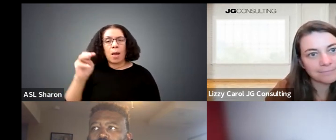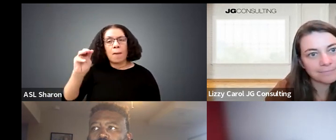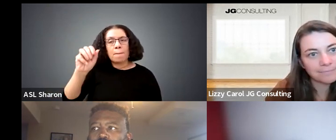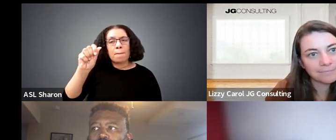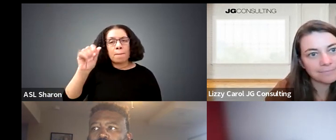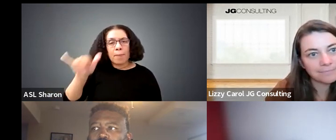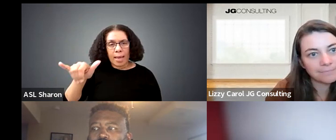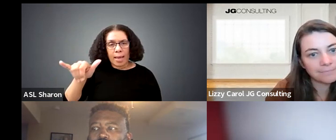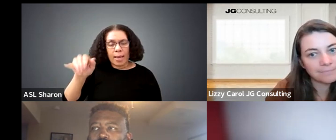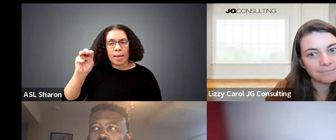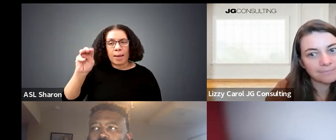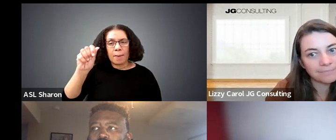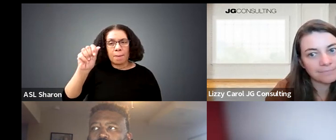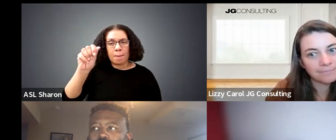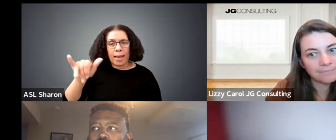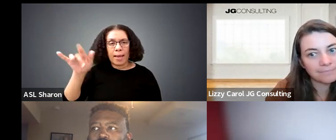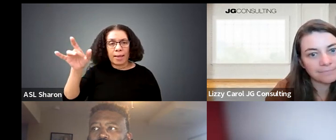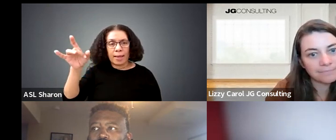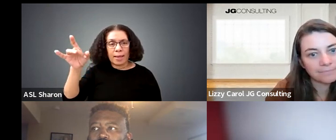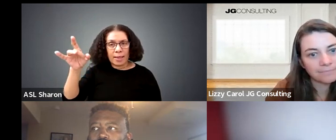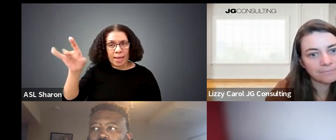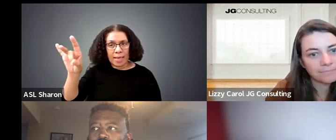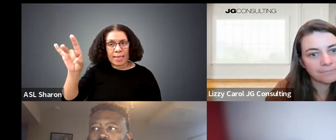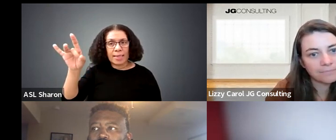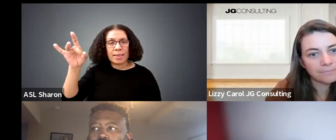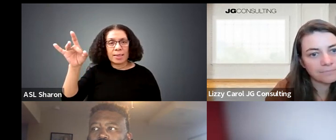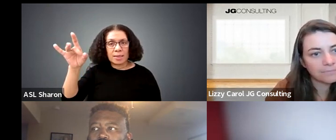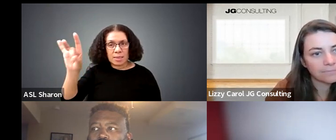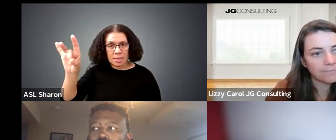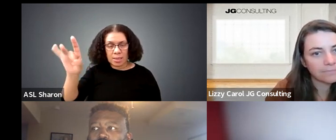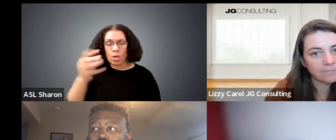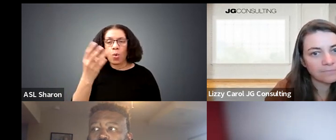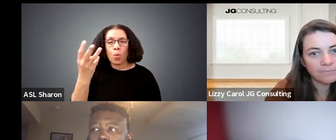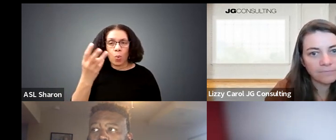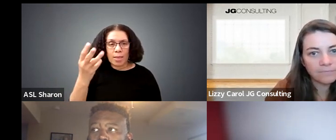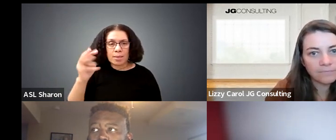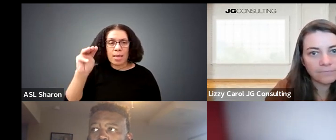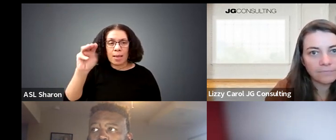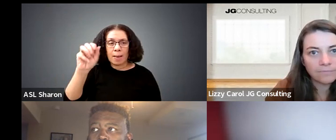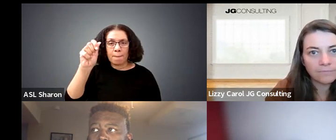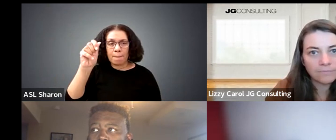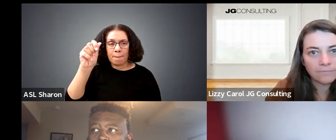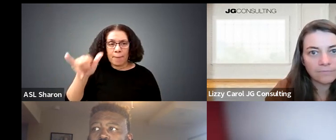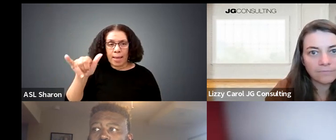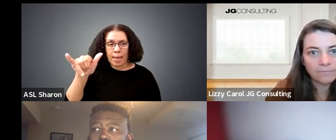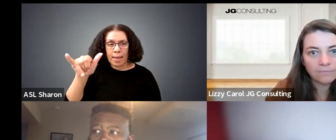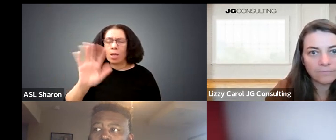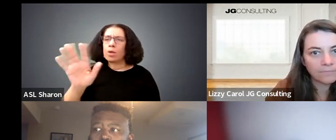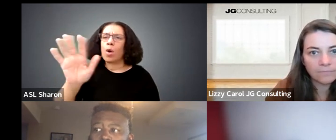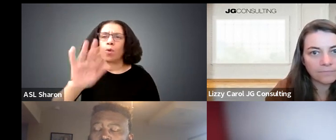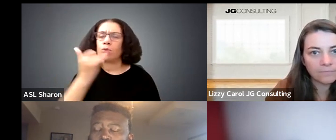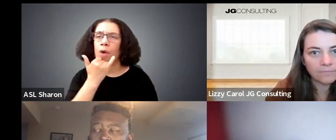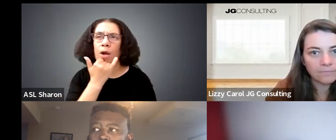This is May. Wednesday, May 18th. Right. Okay, got it. So we're looking at actually,